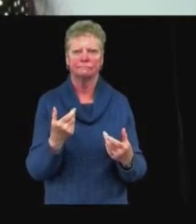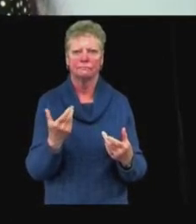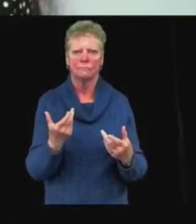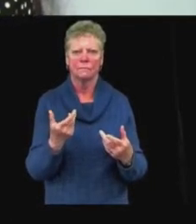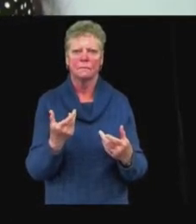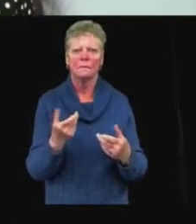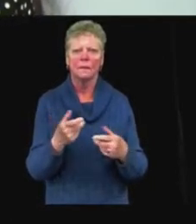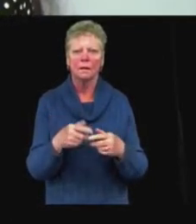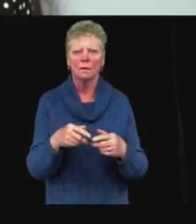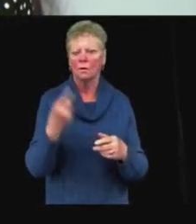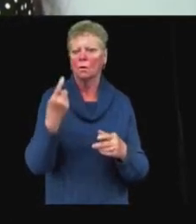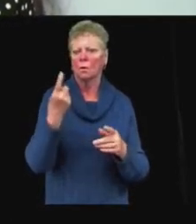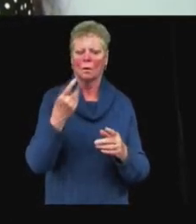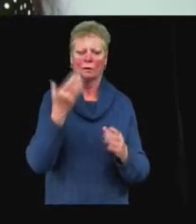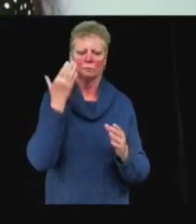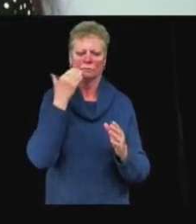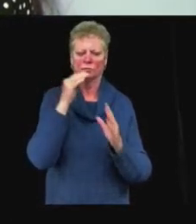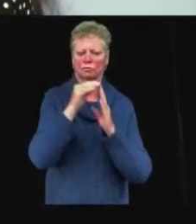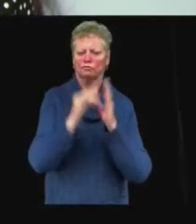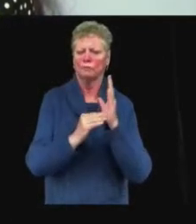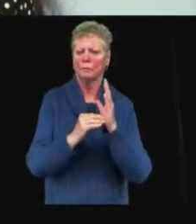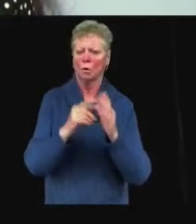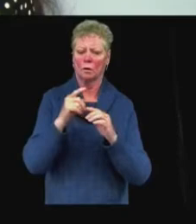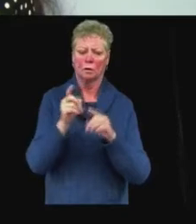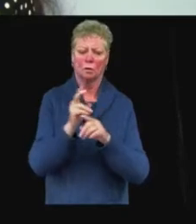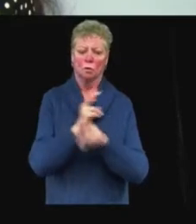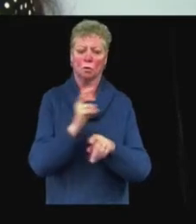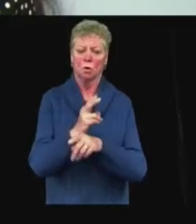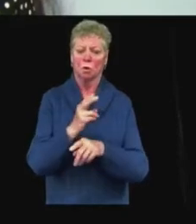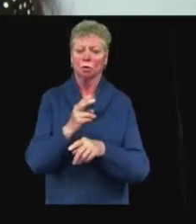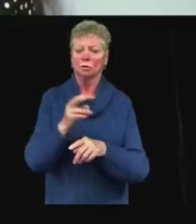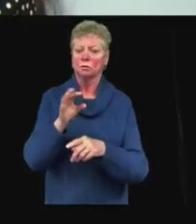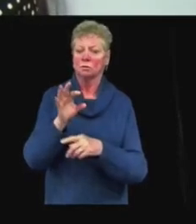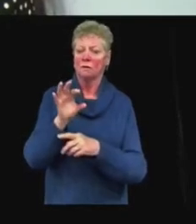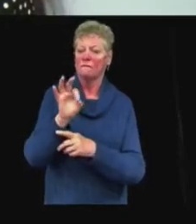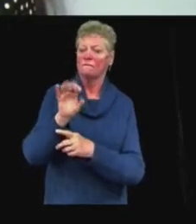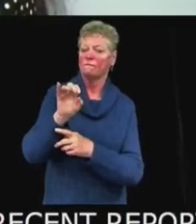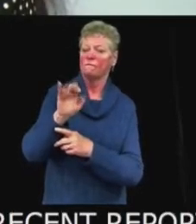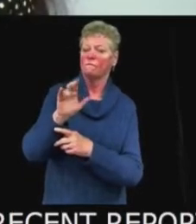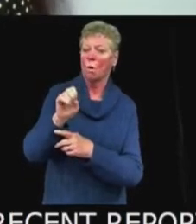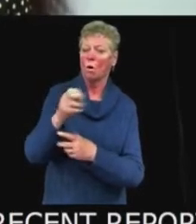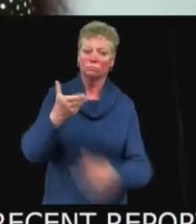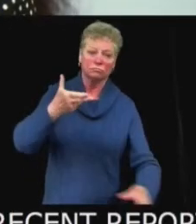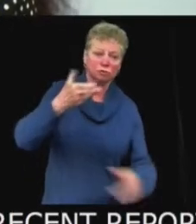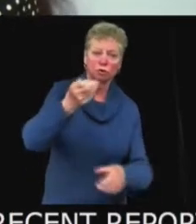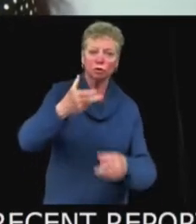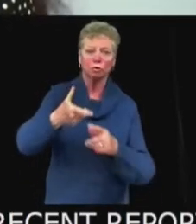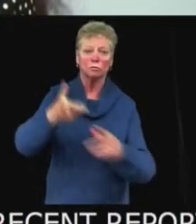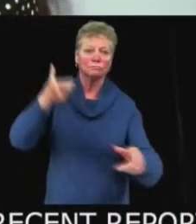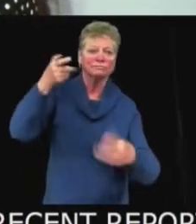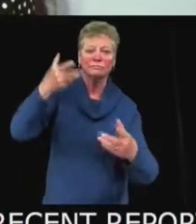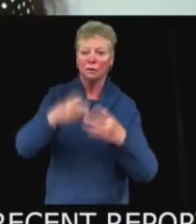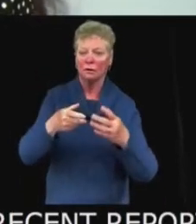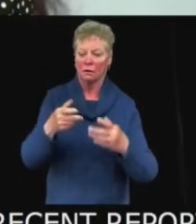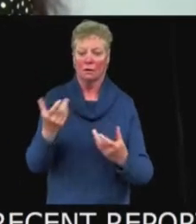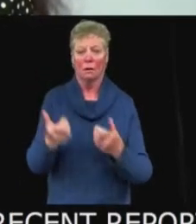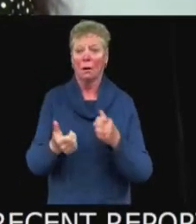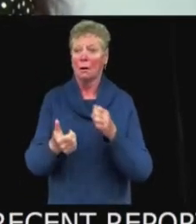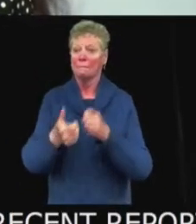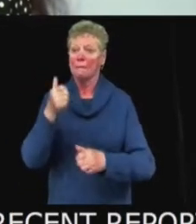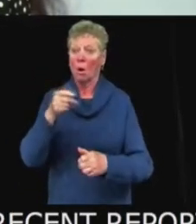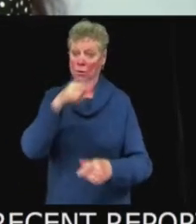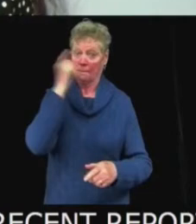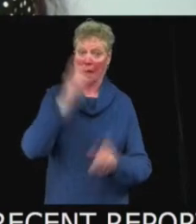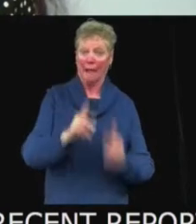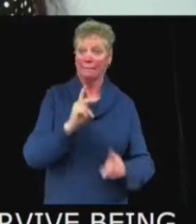Dr. Scott Wortley's recent report on use of force, for example, he pointed out that Black people rarely survive being shot by police, whereas white people do. So